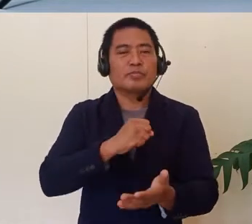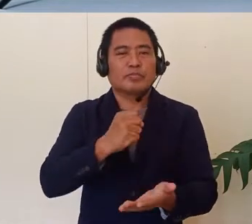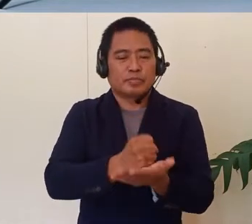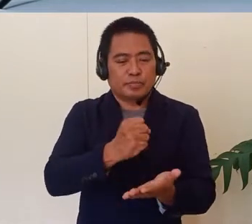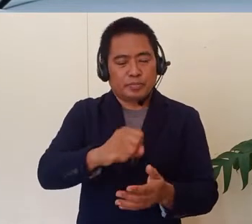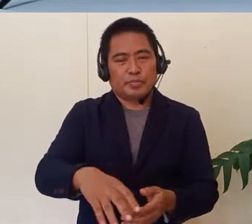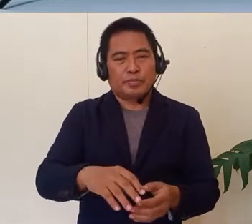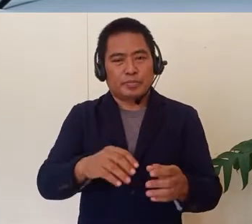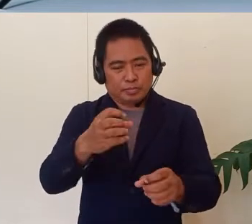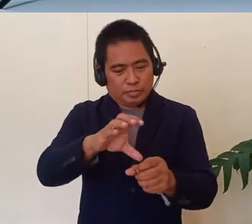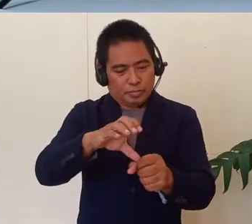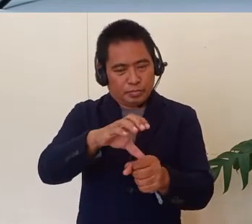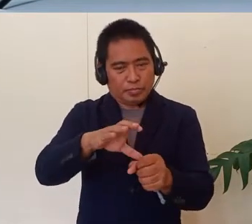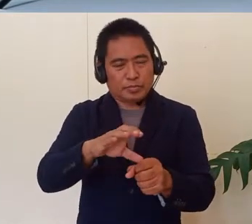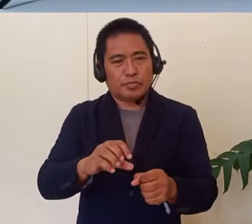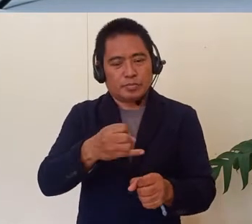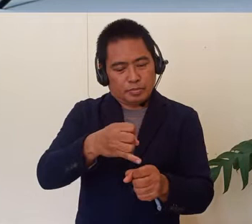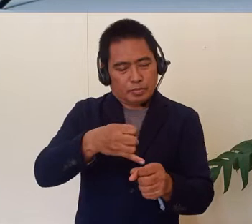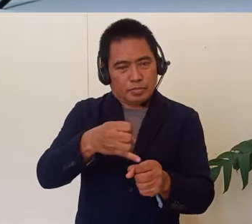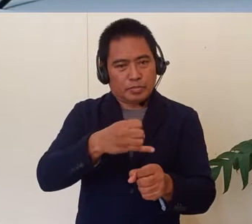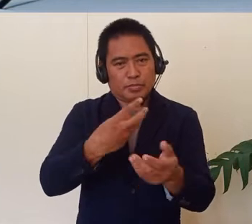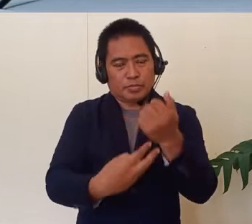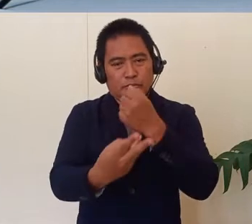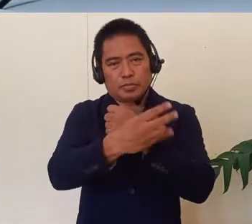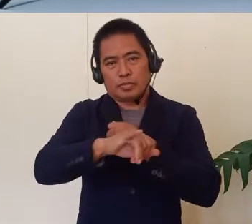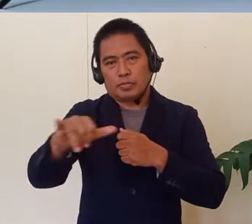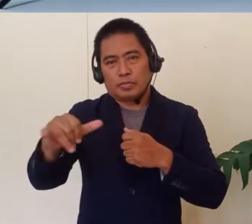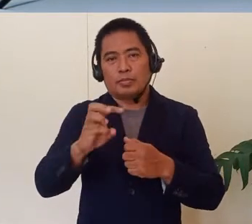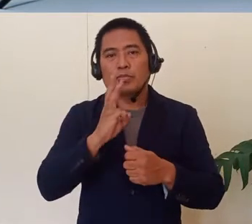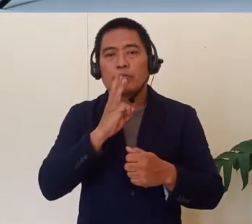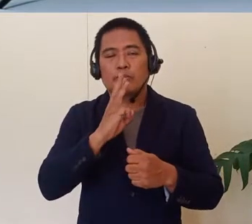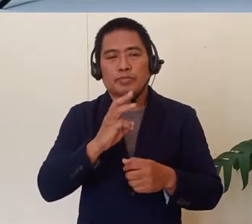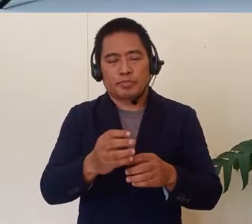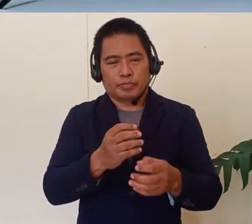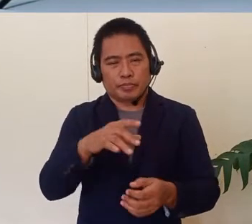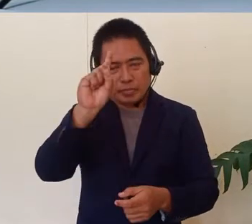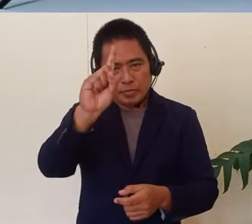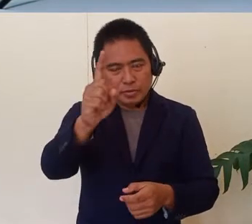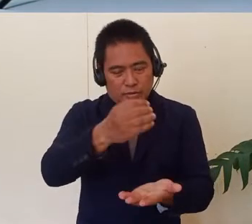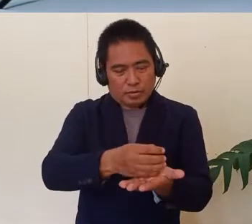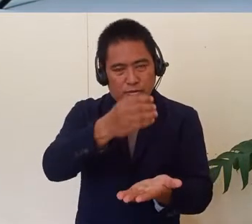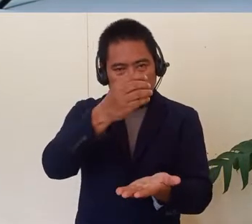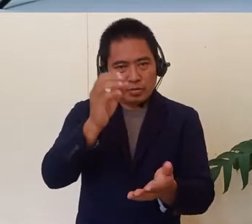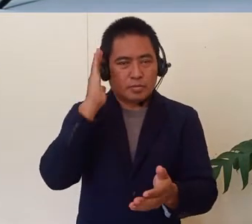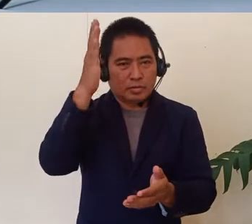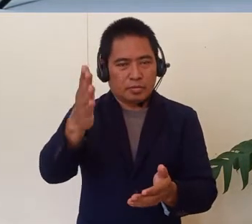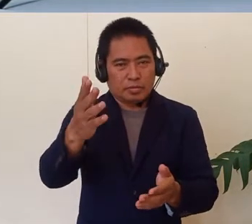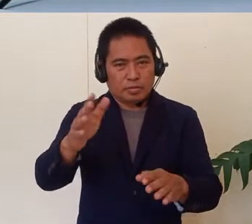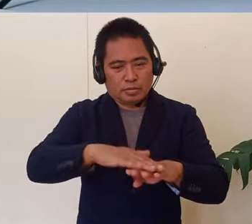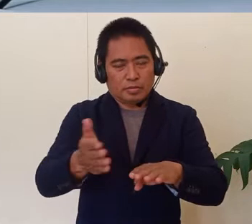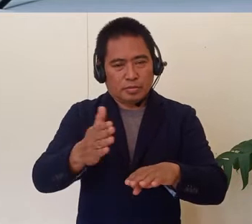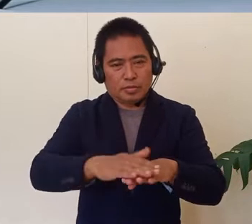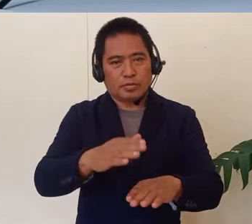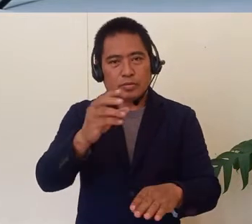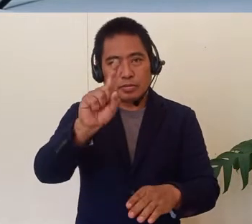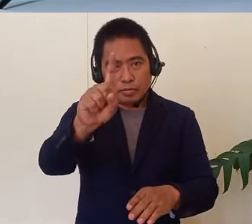water. 1 glass will be added with 1 teaspoon of powdered juice, while the other